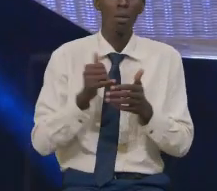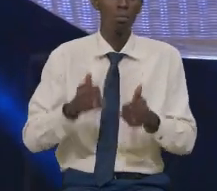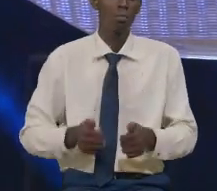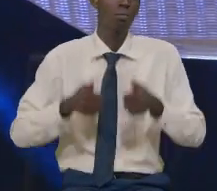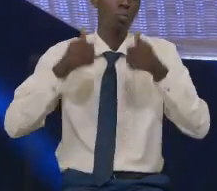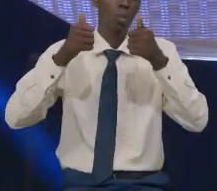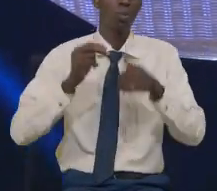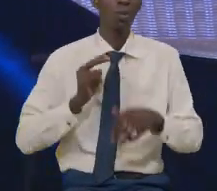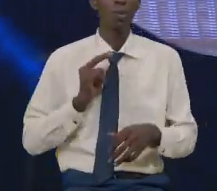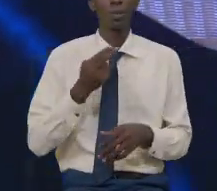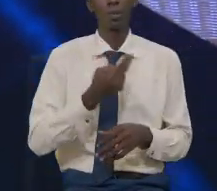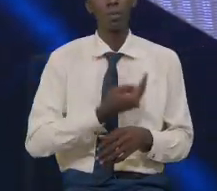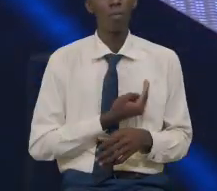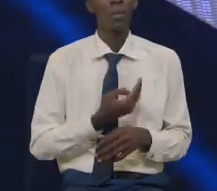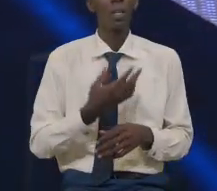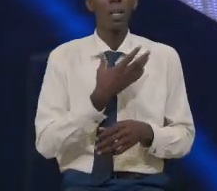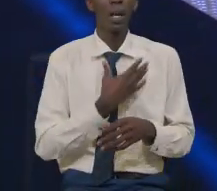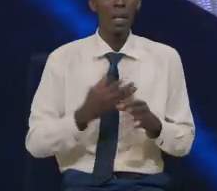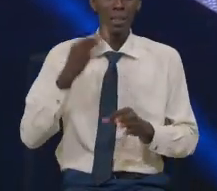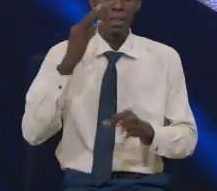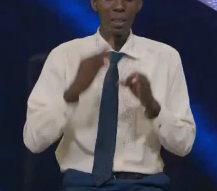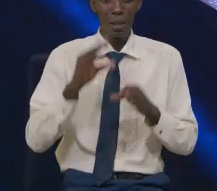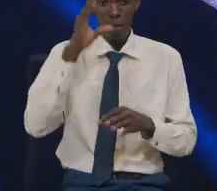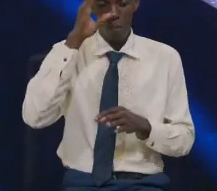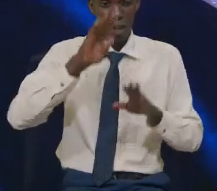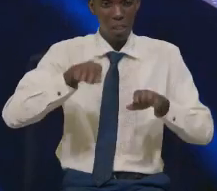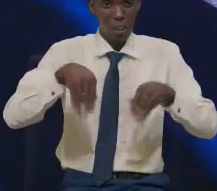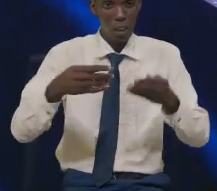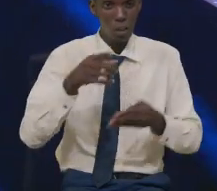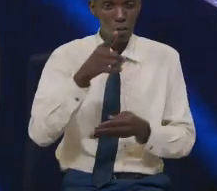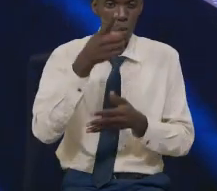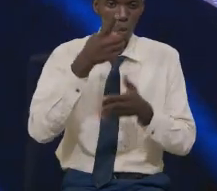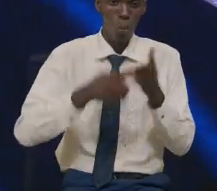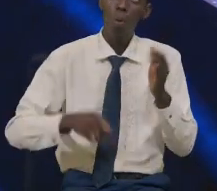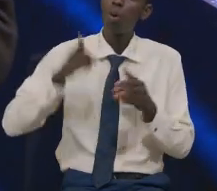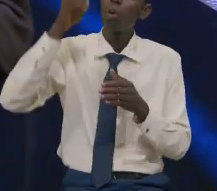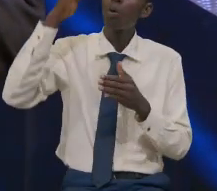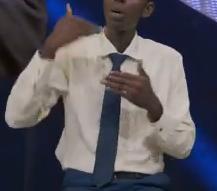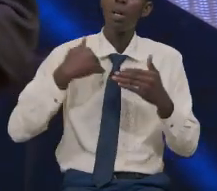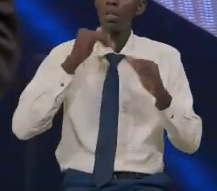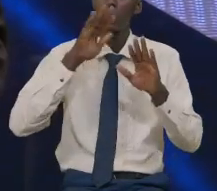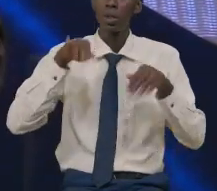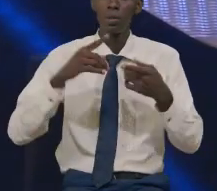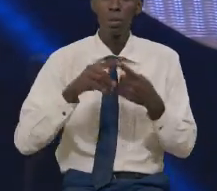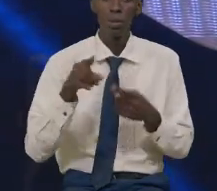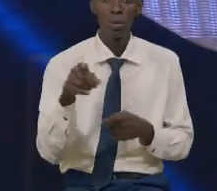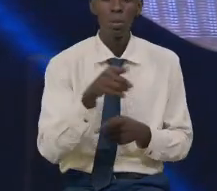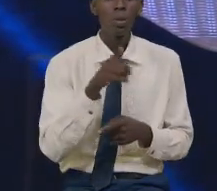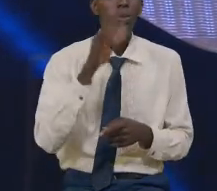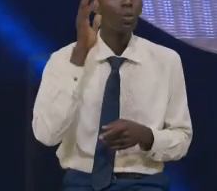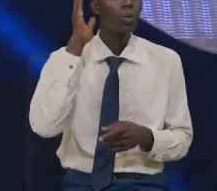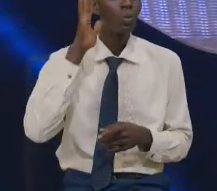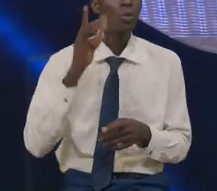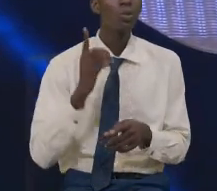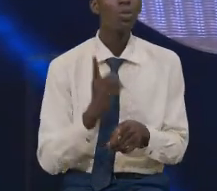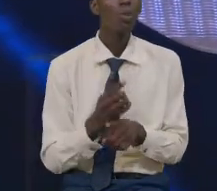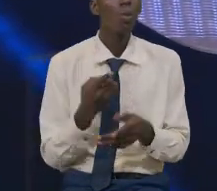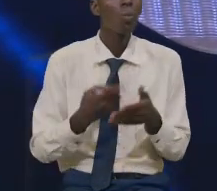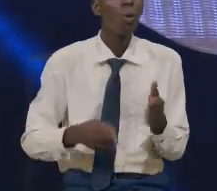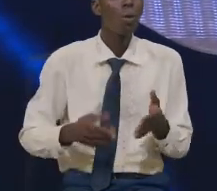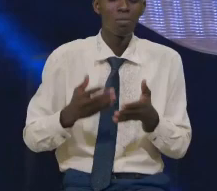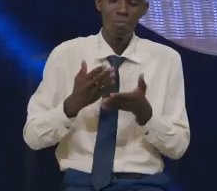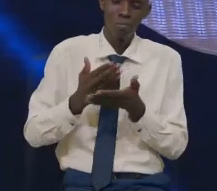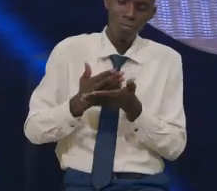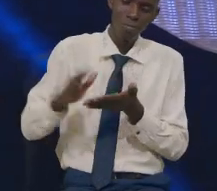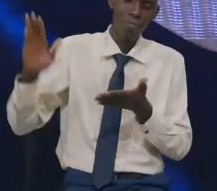if man gives you what God has not given you, you should politely reject.